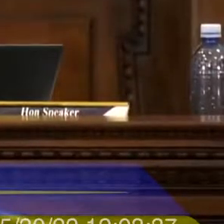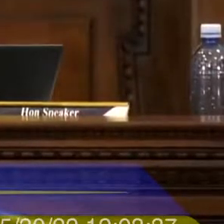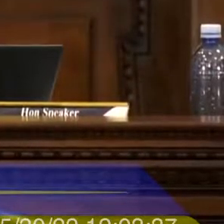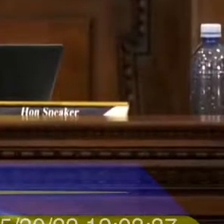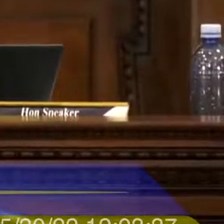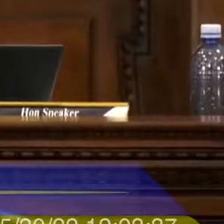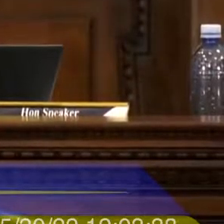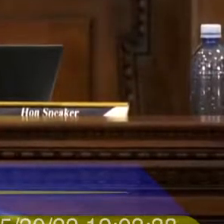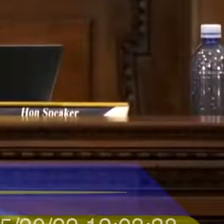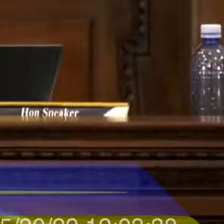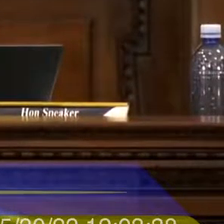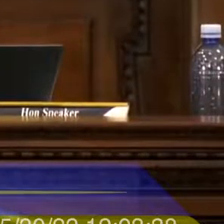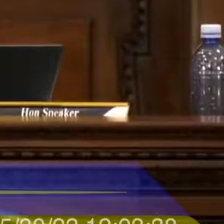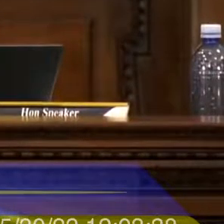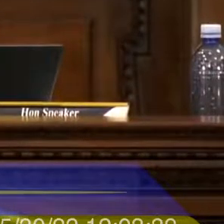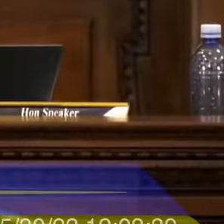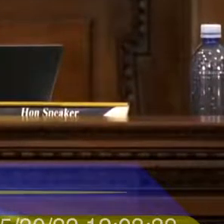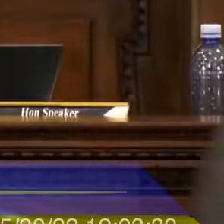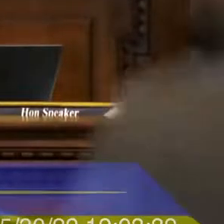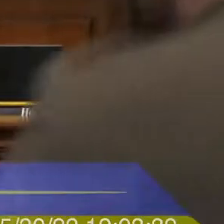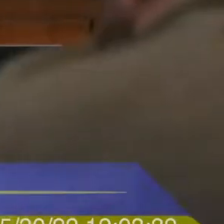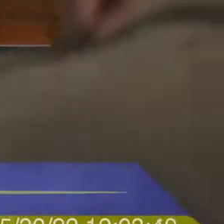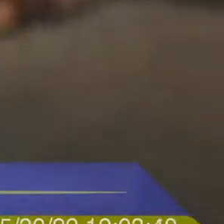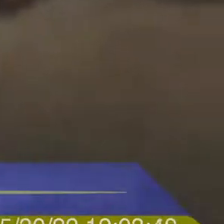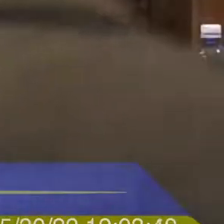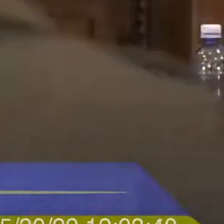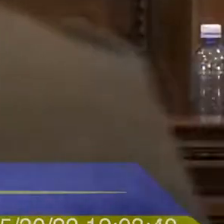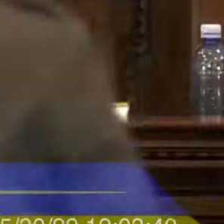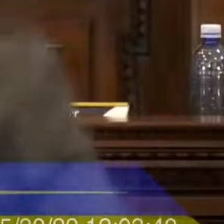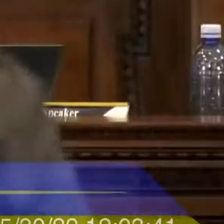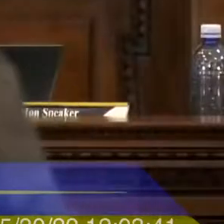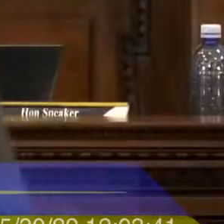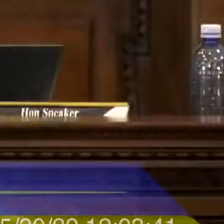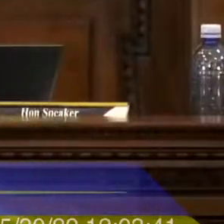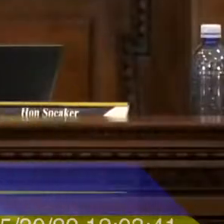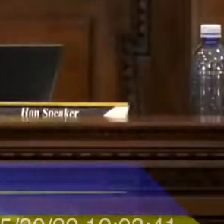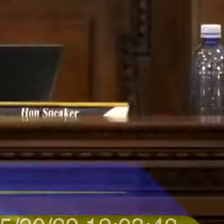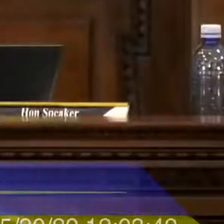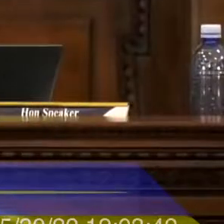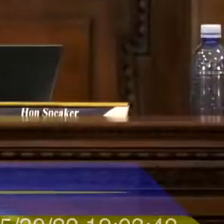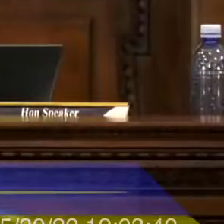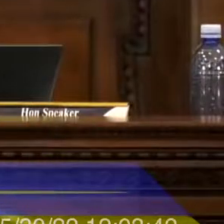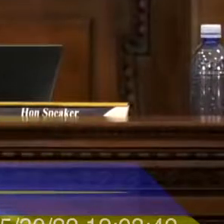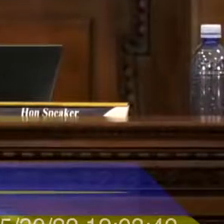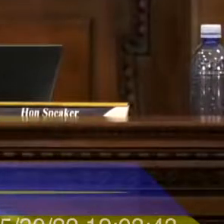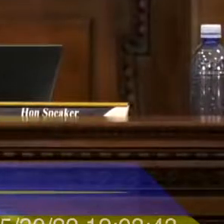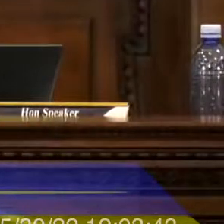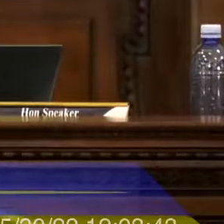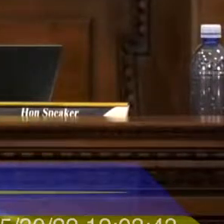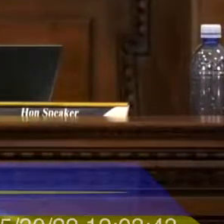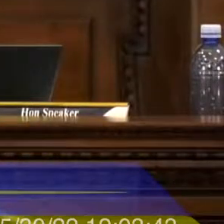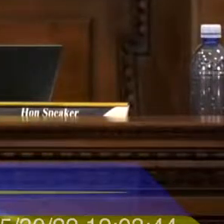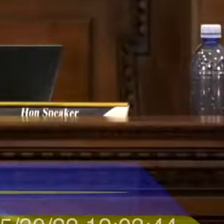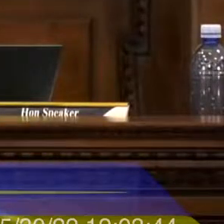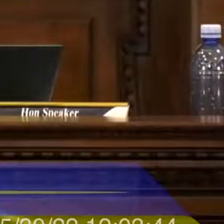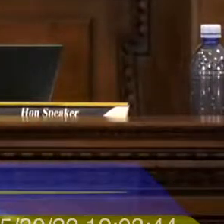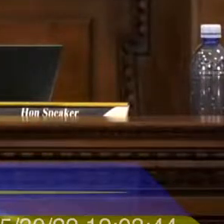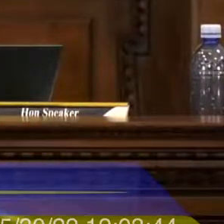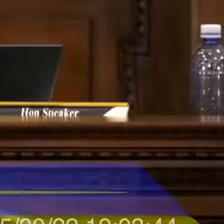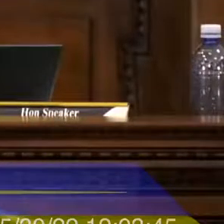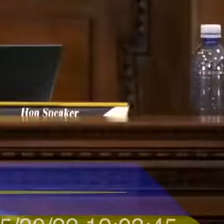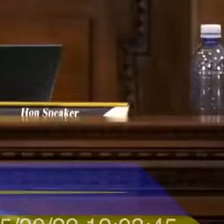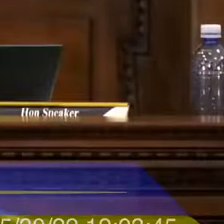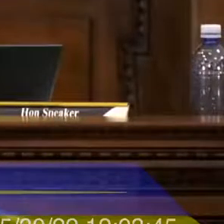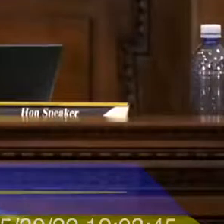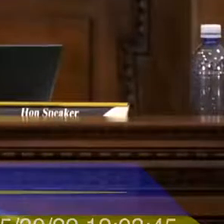i'm sure that it helped the body break helped you managed to have tea because we know that it's cold